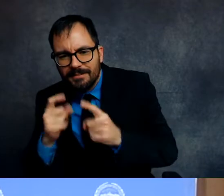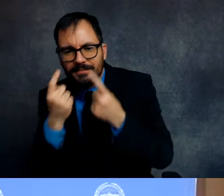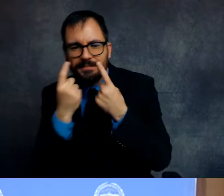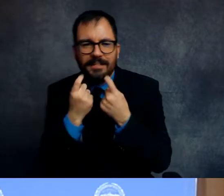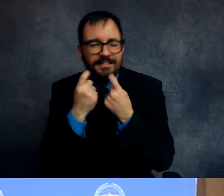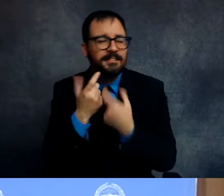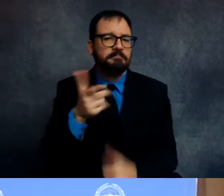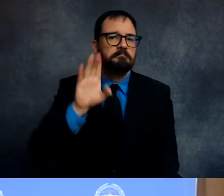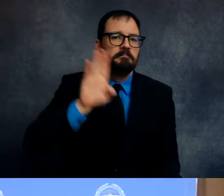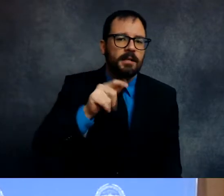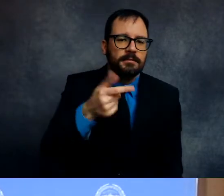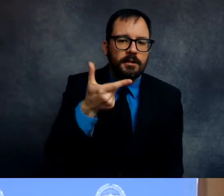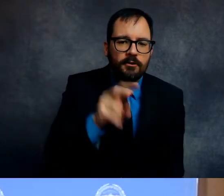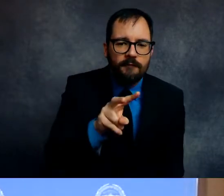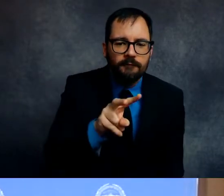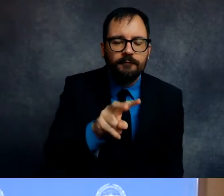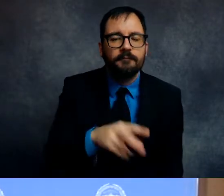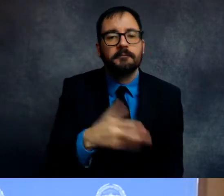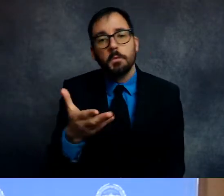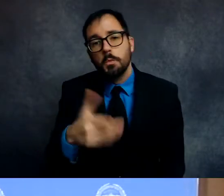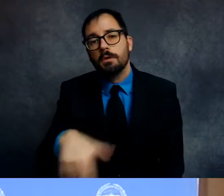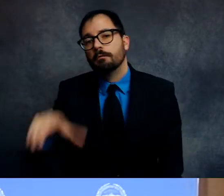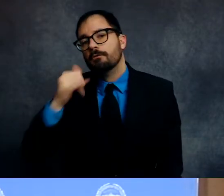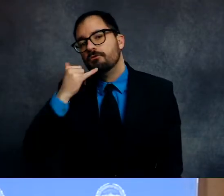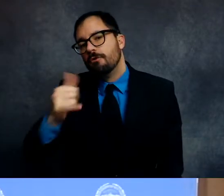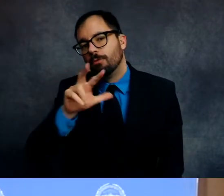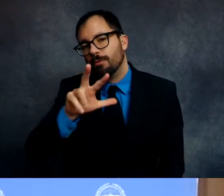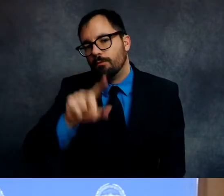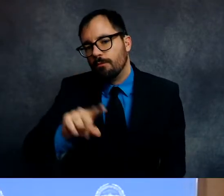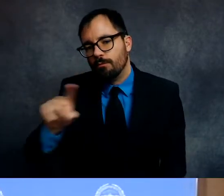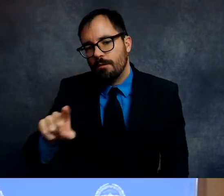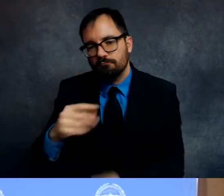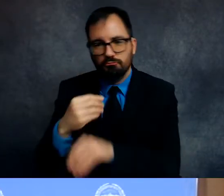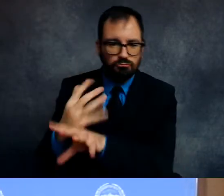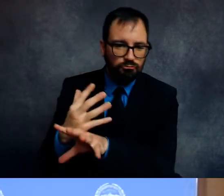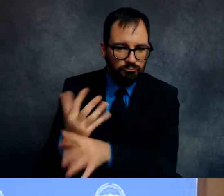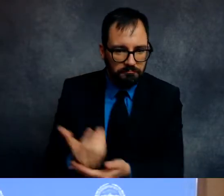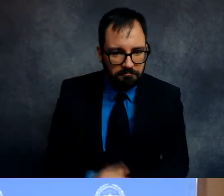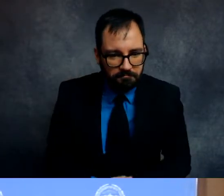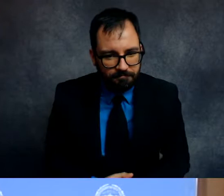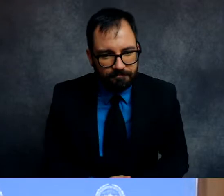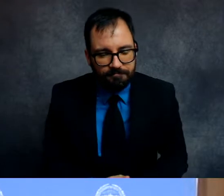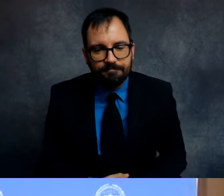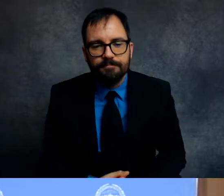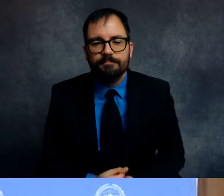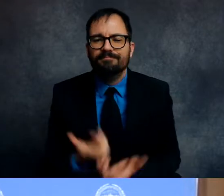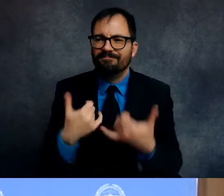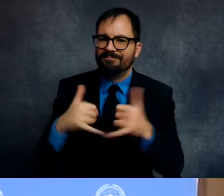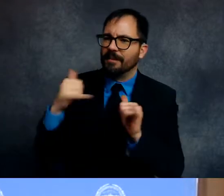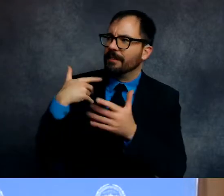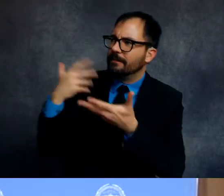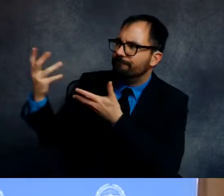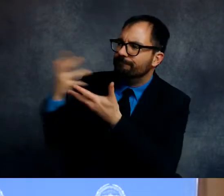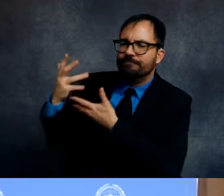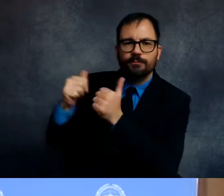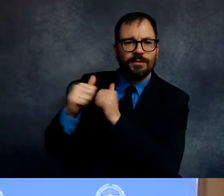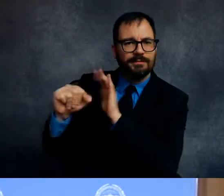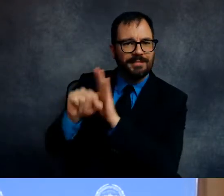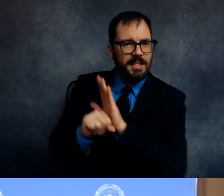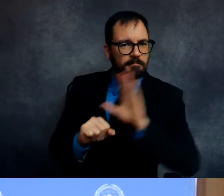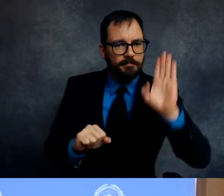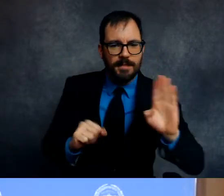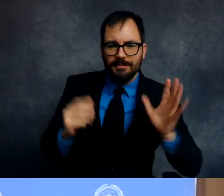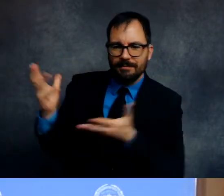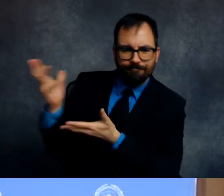Strand Theater and Prince Hall Grand Lodge. For more information about accessing these sites and others, testing locations in the